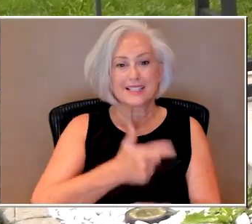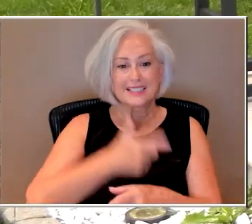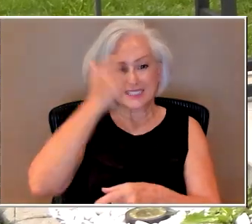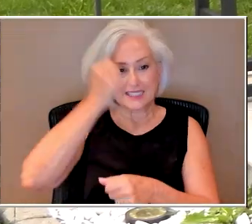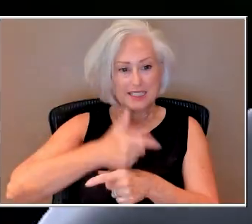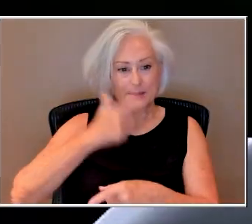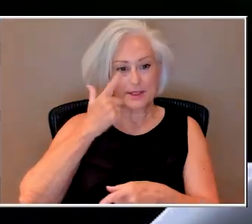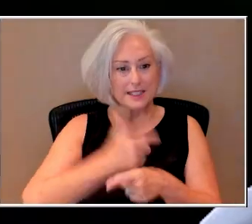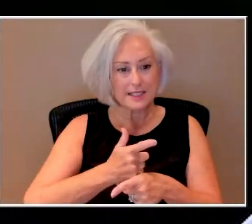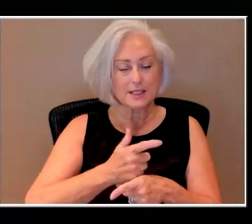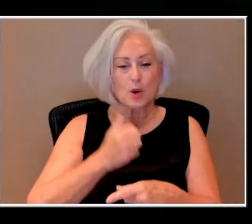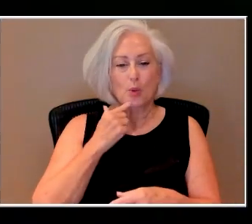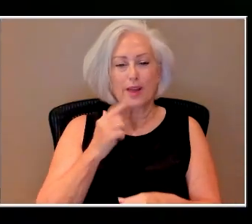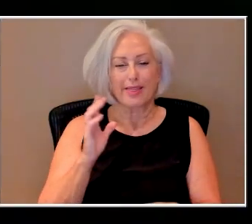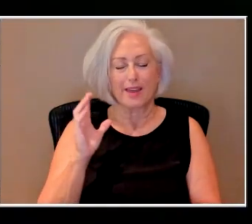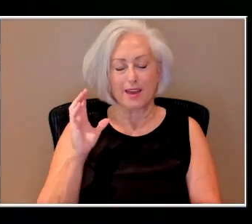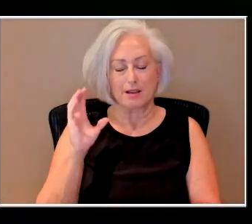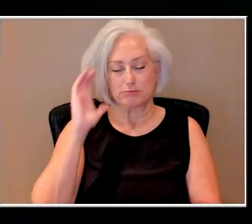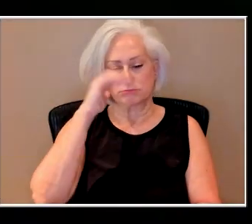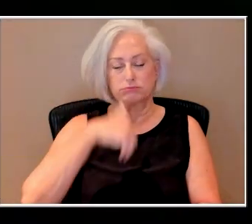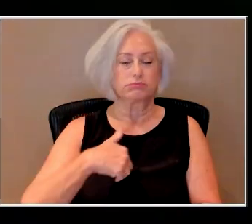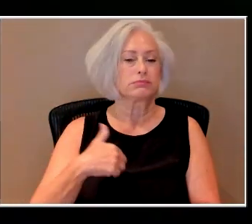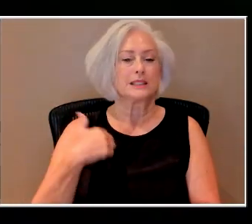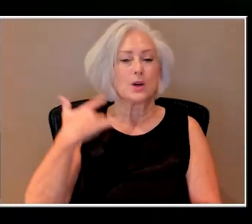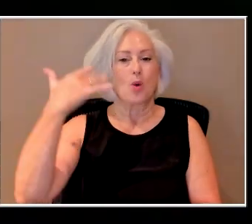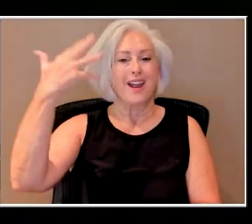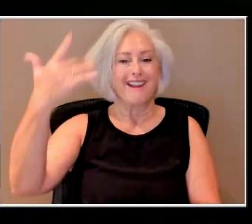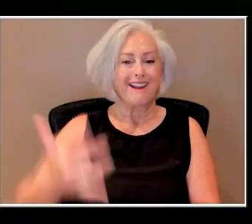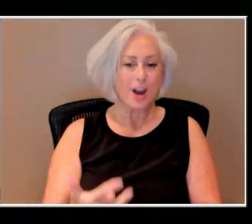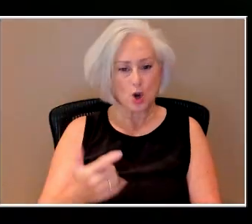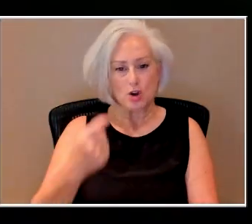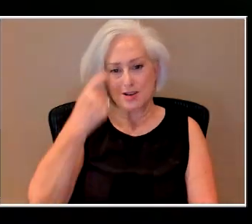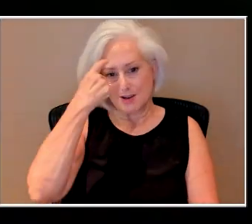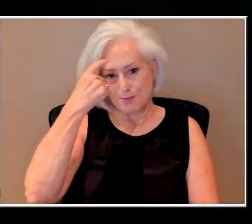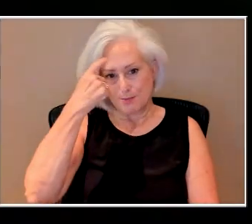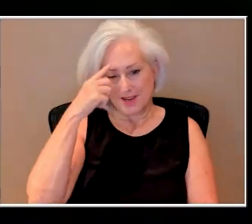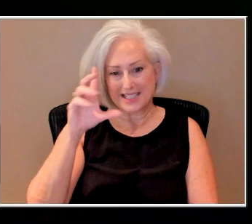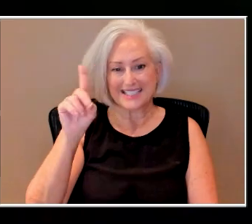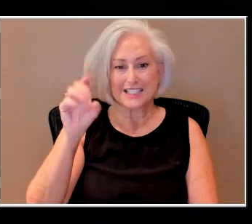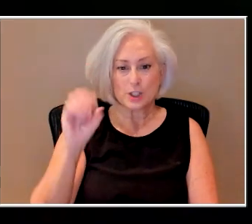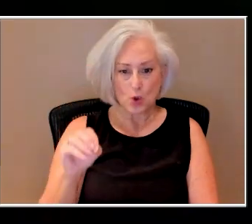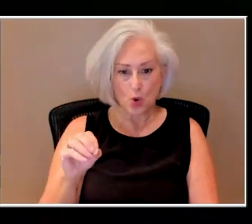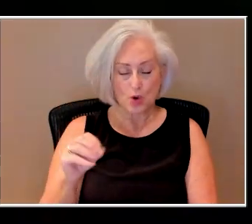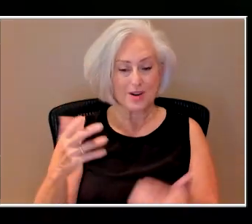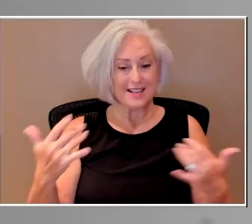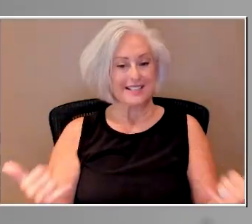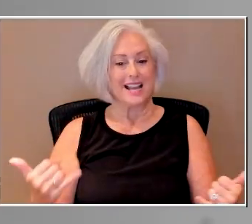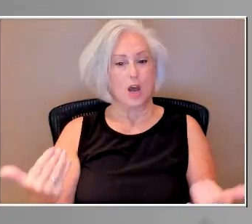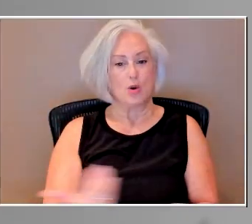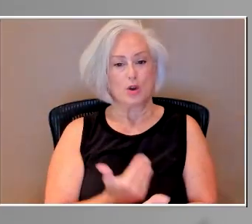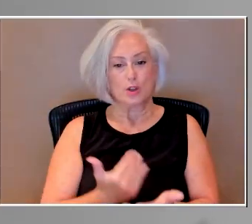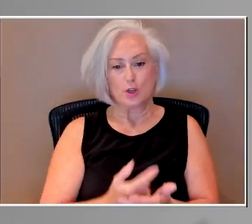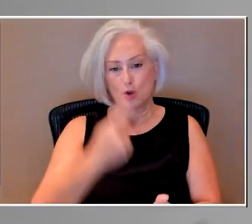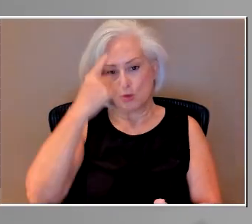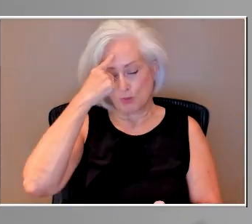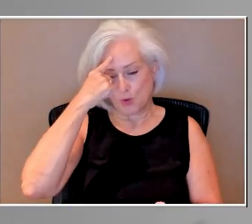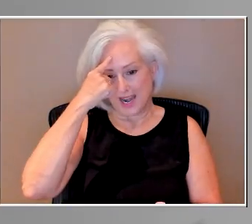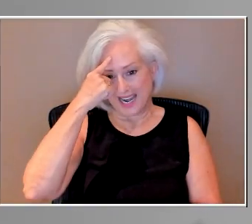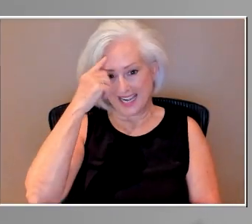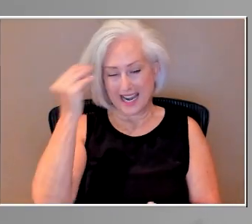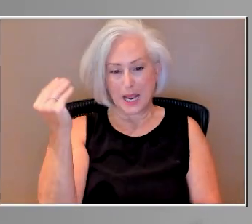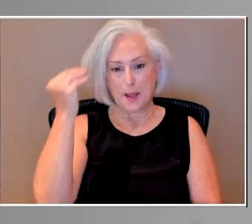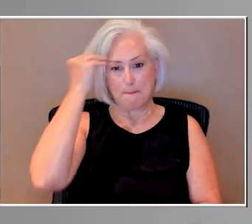neurological disorder. Learn about the brain implant with the potential to give them their lives back. Tuesday at 8